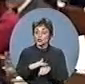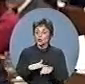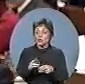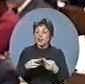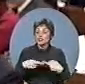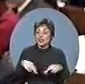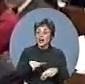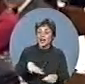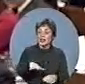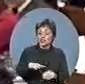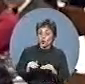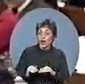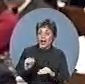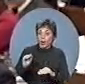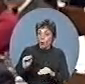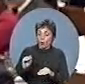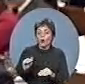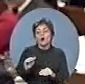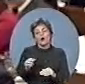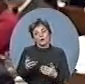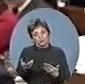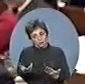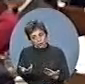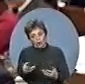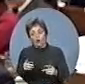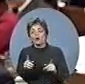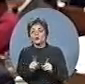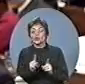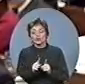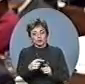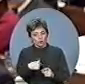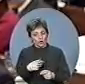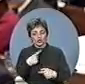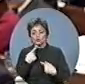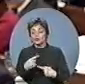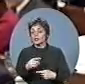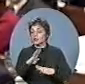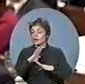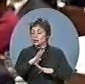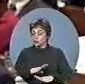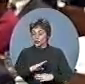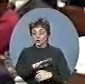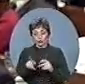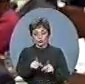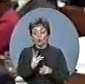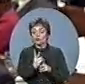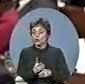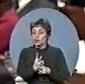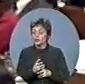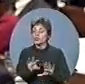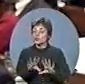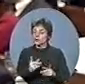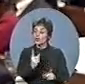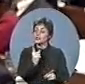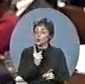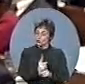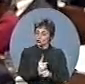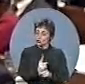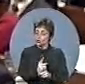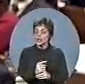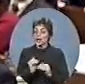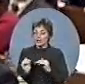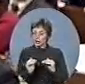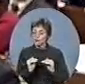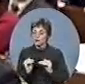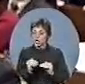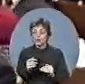and that people will be treated fairly. And overwhelmingly, as I pointed out earlier, workers are able able to get benefits. I would urge the member to let the process